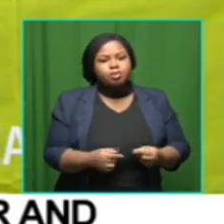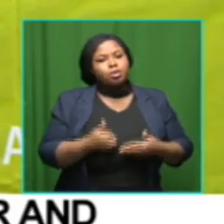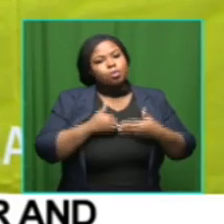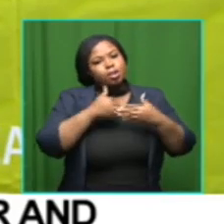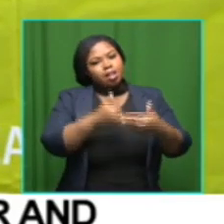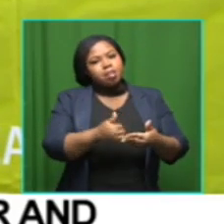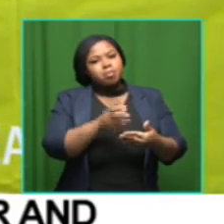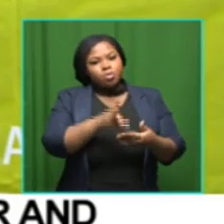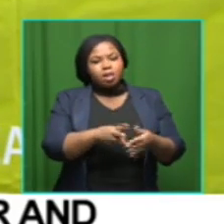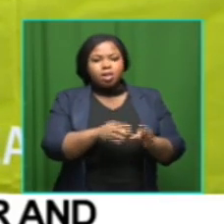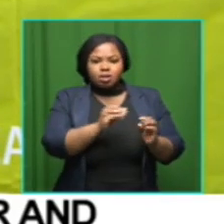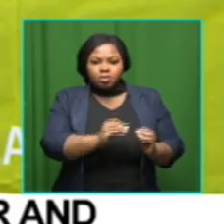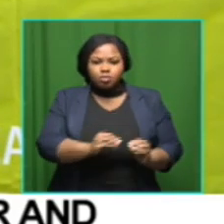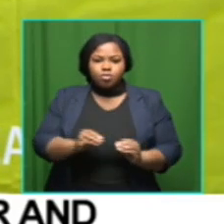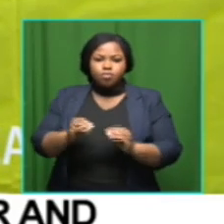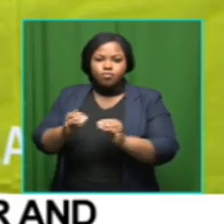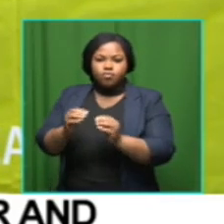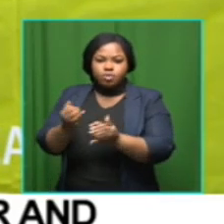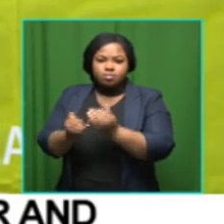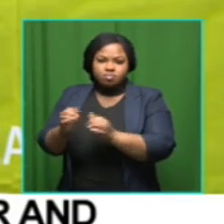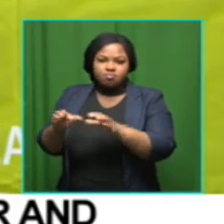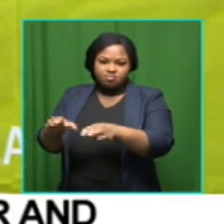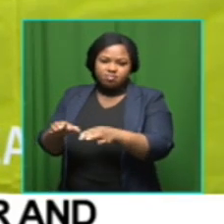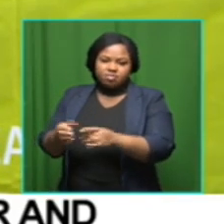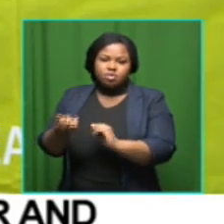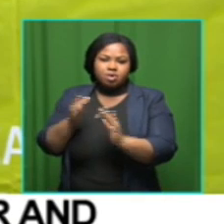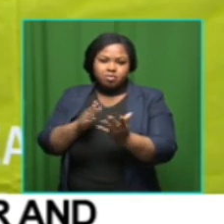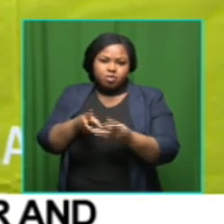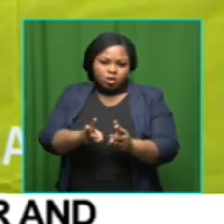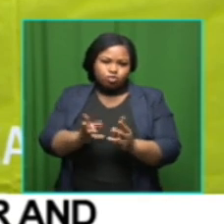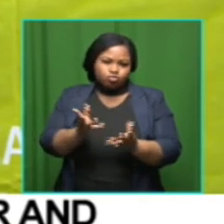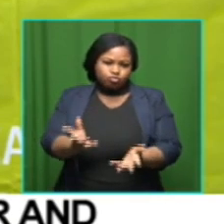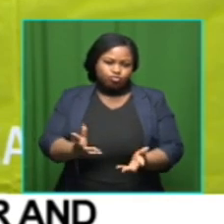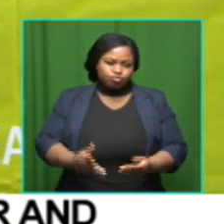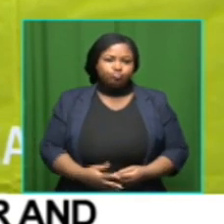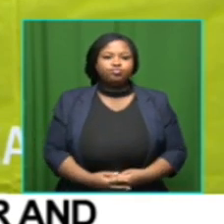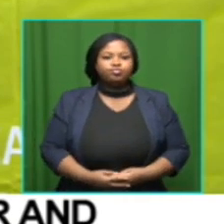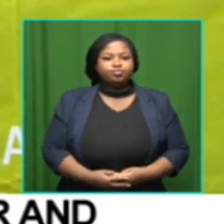can be possible. So that's the approach that we're going to be taking.